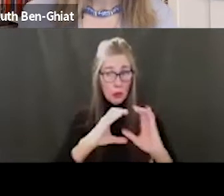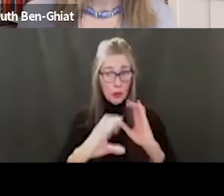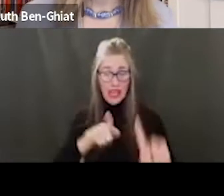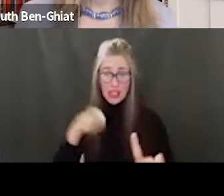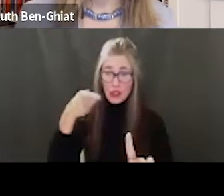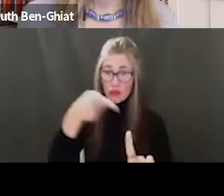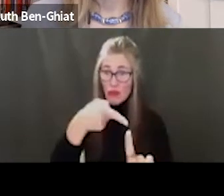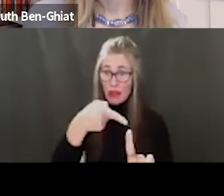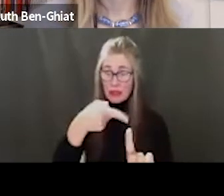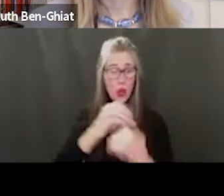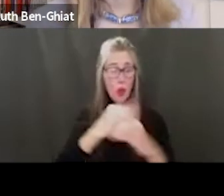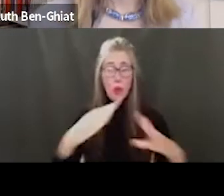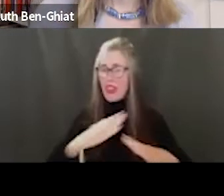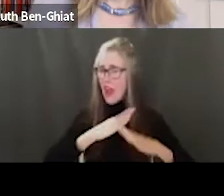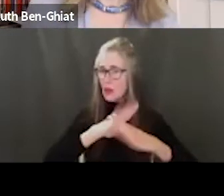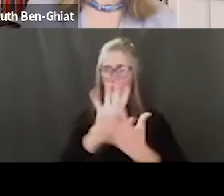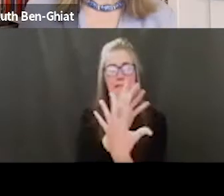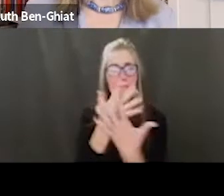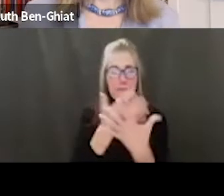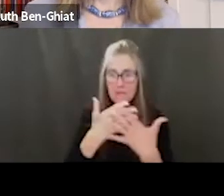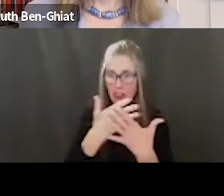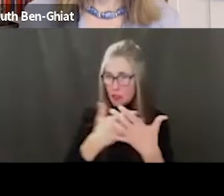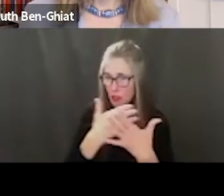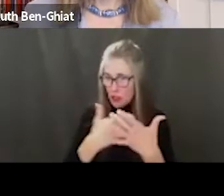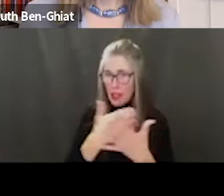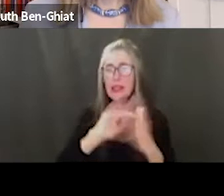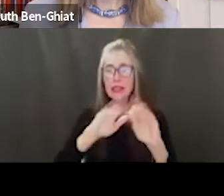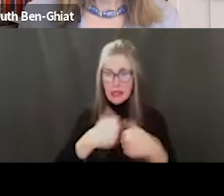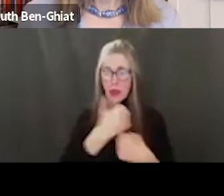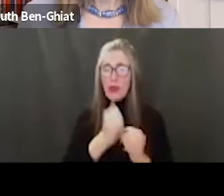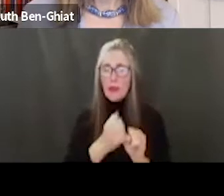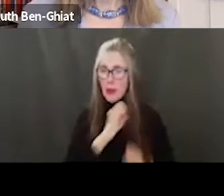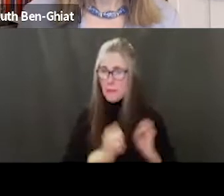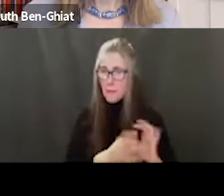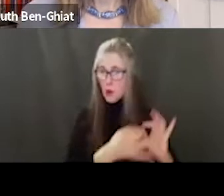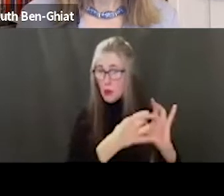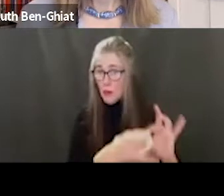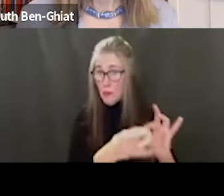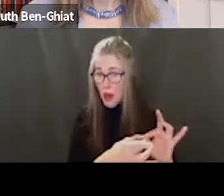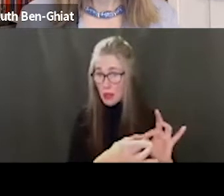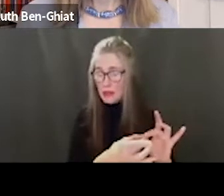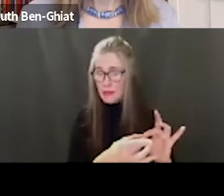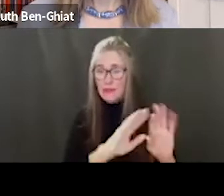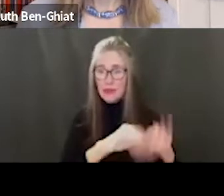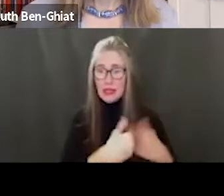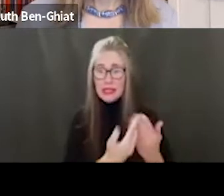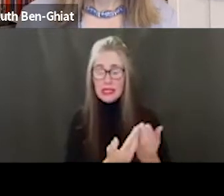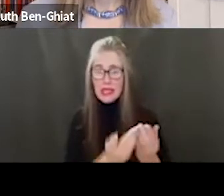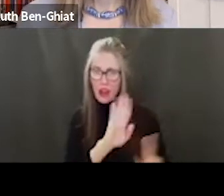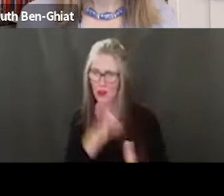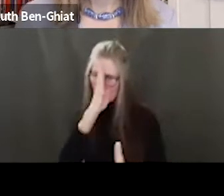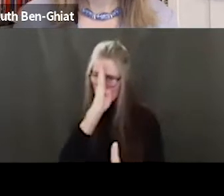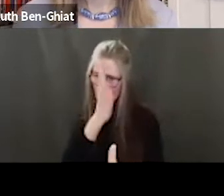it's unmediated. So this is how they forge an emotional bond and again, have this